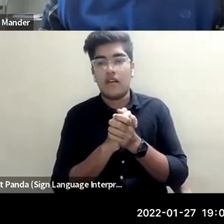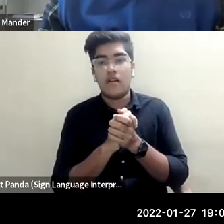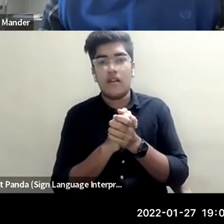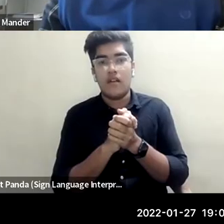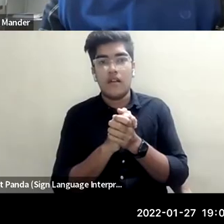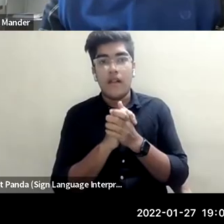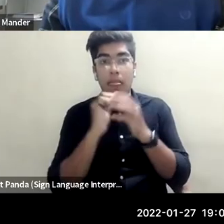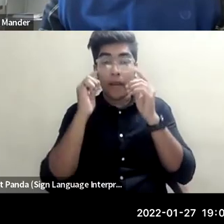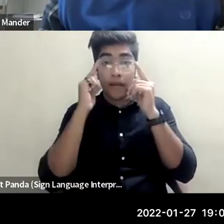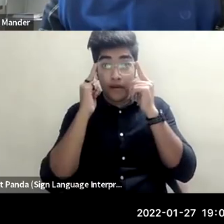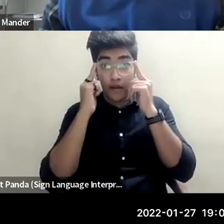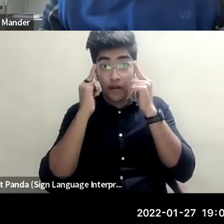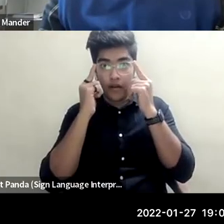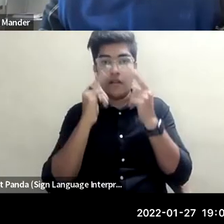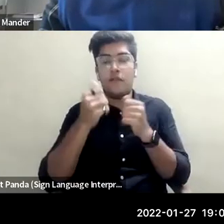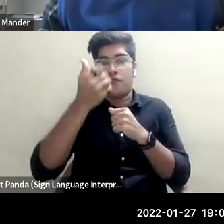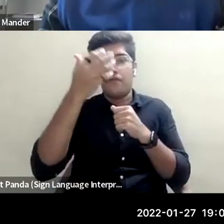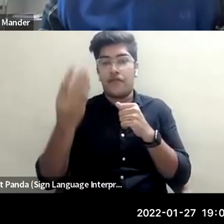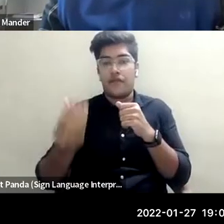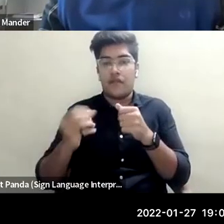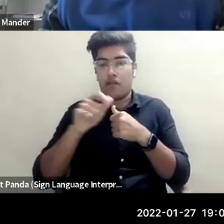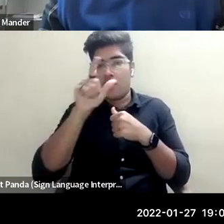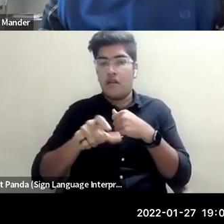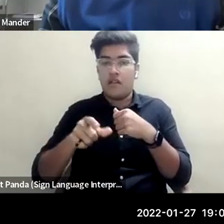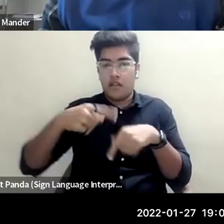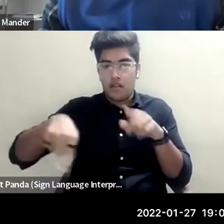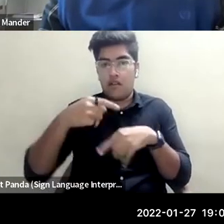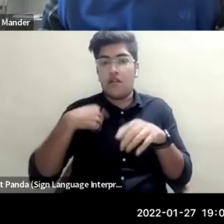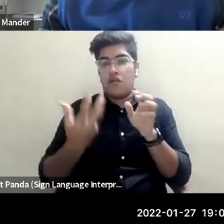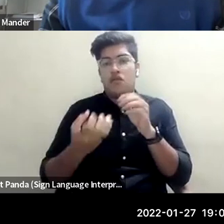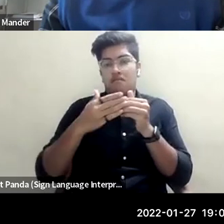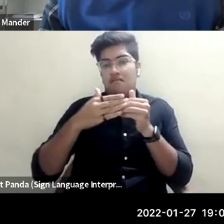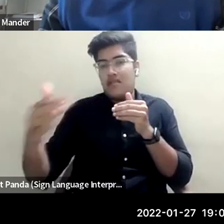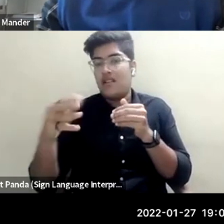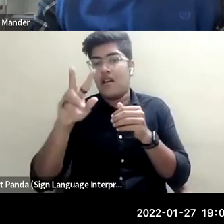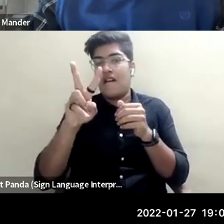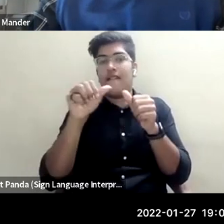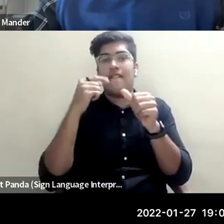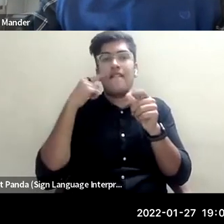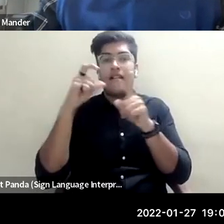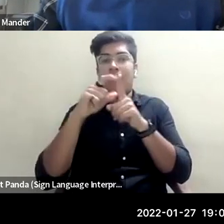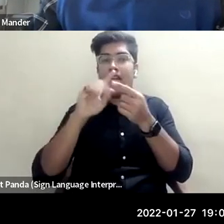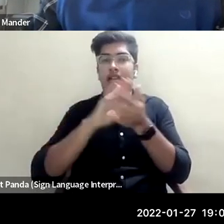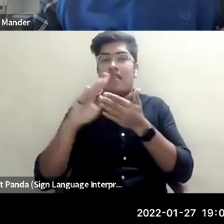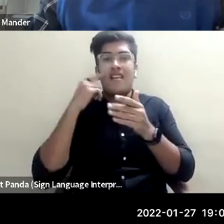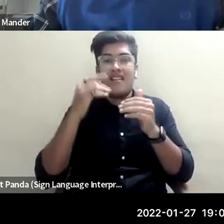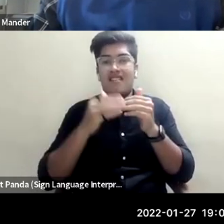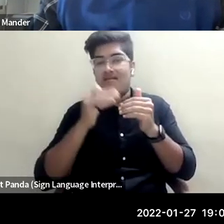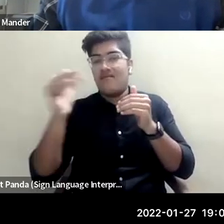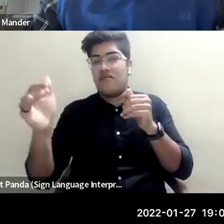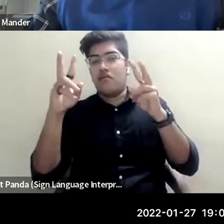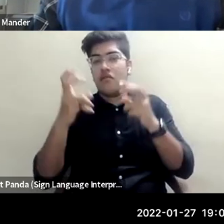Thank you, Vidhi. Good evening, everyone. So continuing from where Vidhi left off, I come to what we found through this